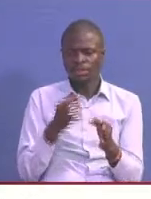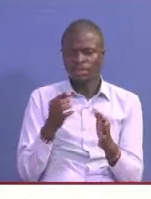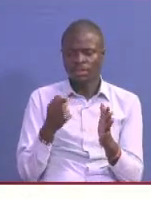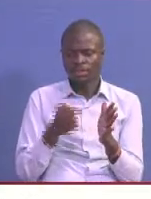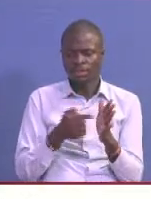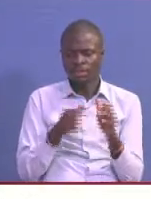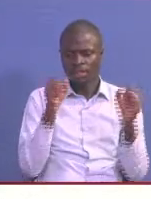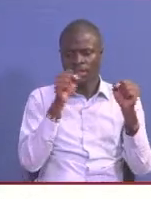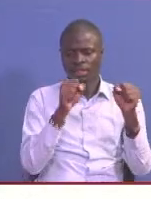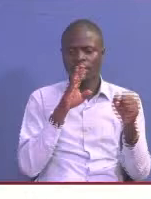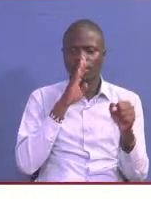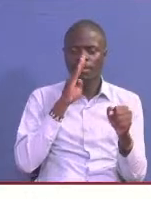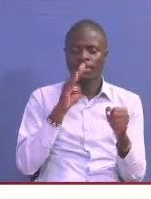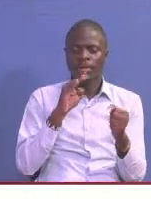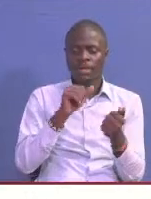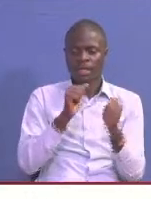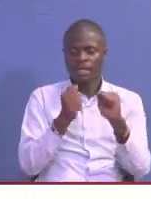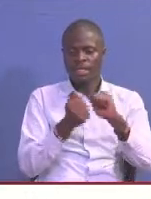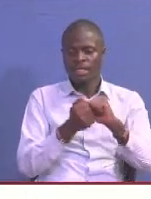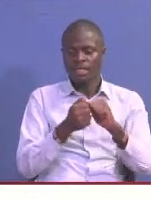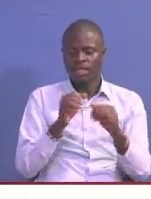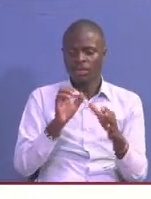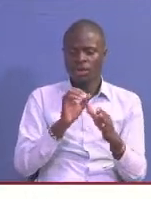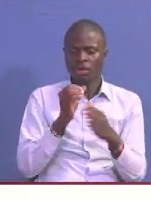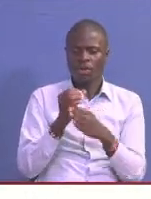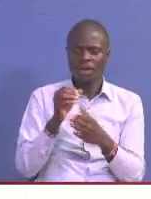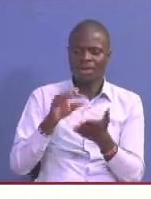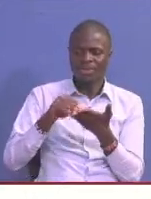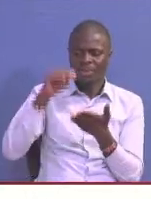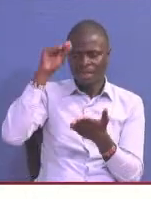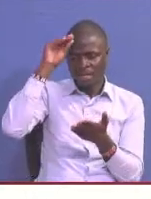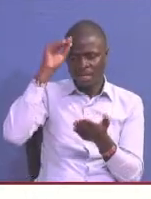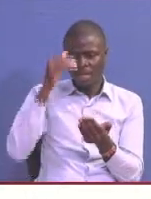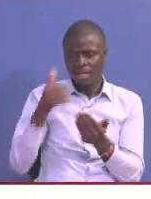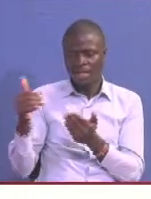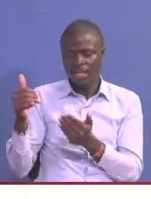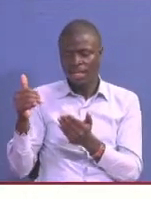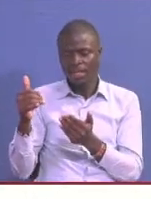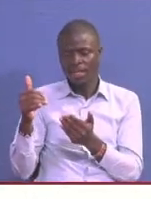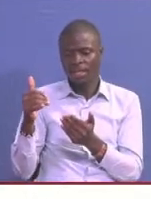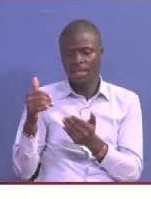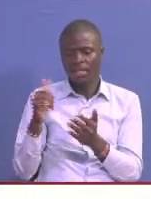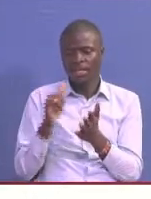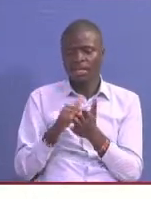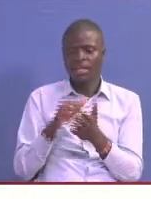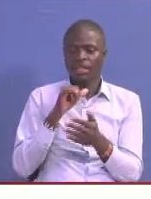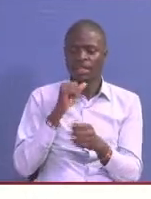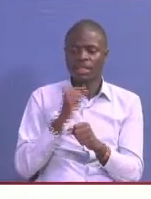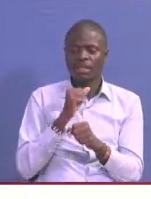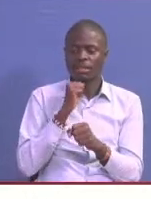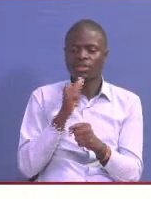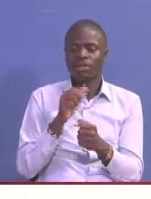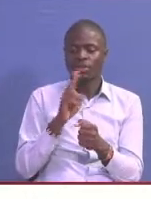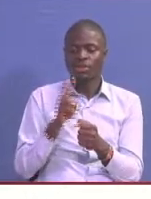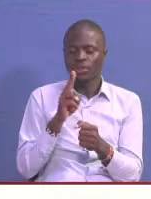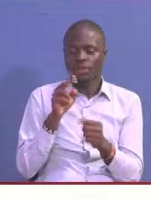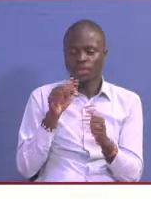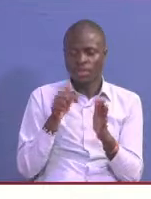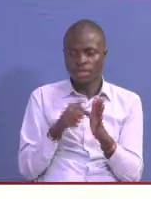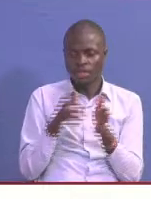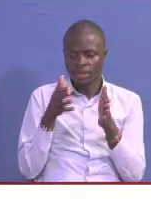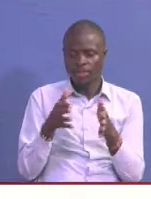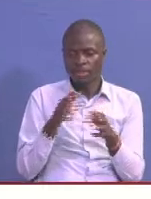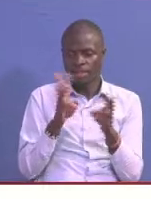in any way, or are we still learning things that do not apply in the current world, and yet the world is moving